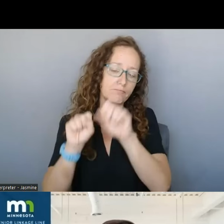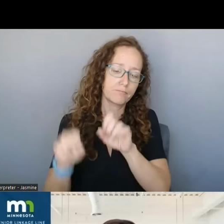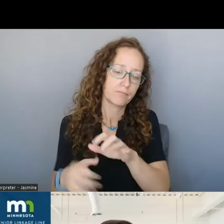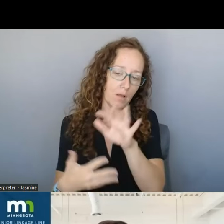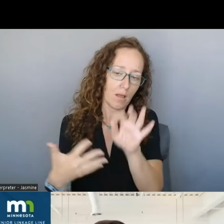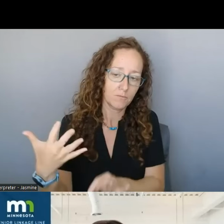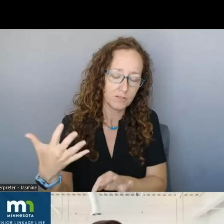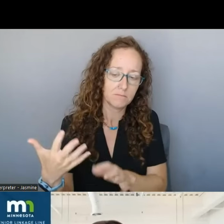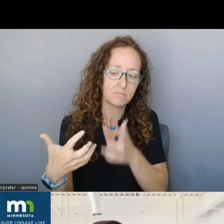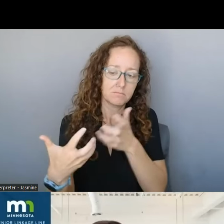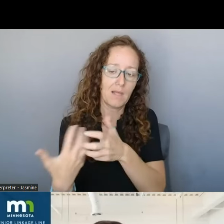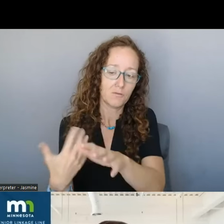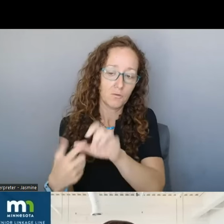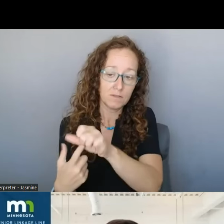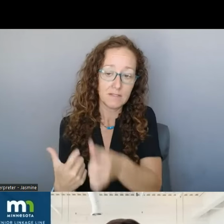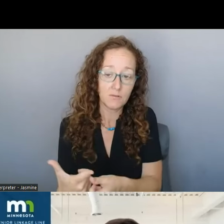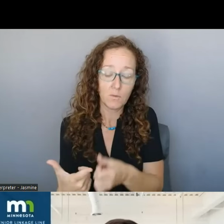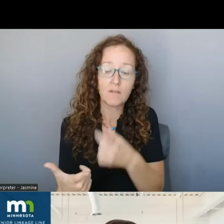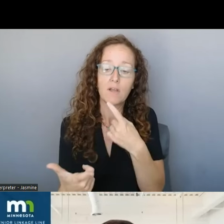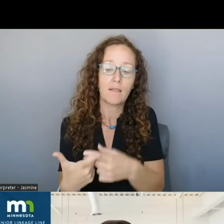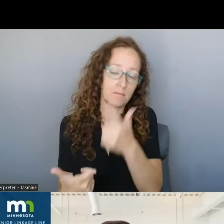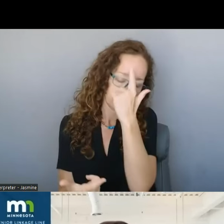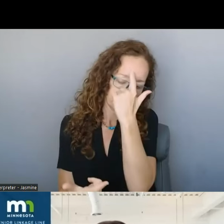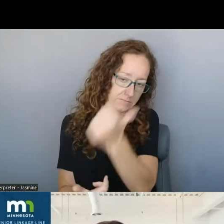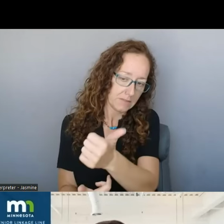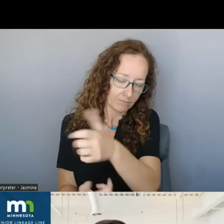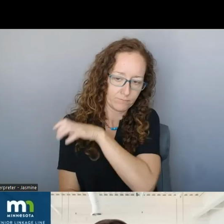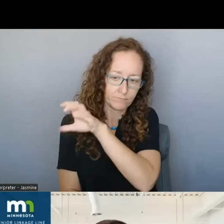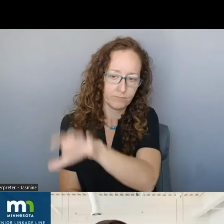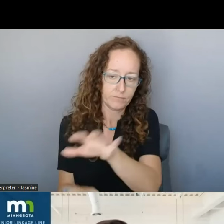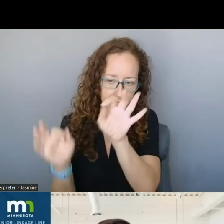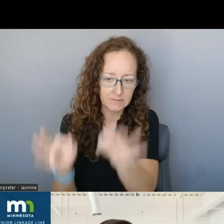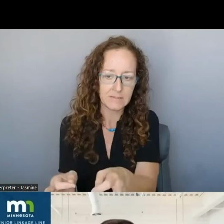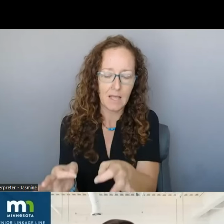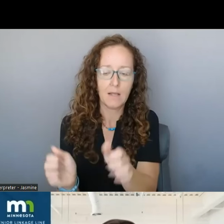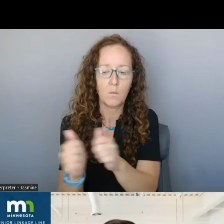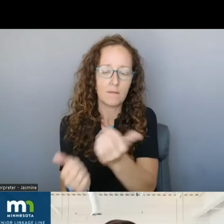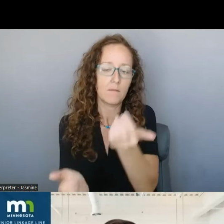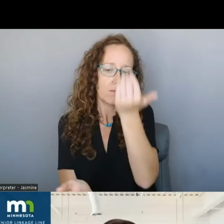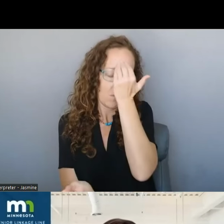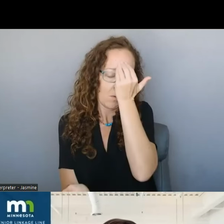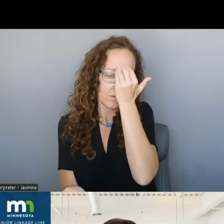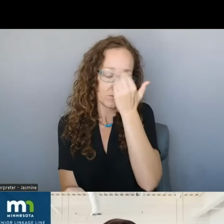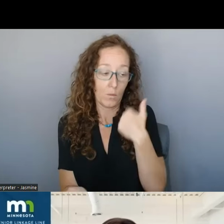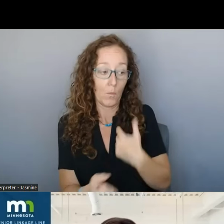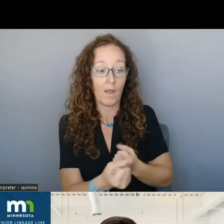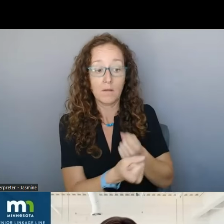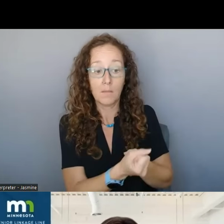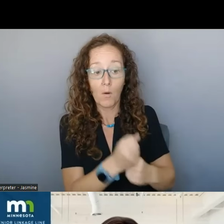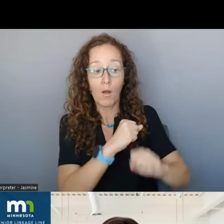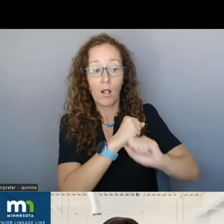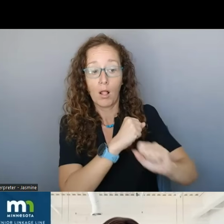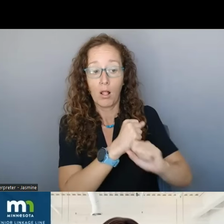choice. So we're never going to promote or endorse any product over another.